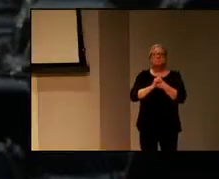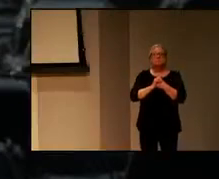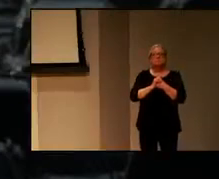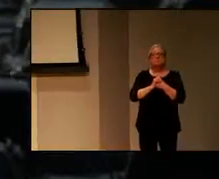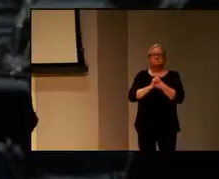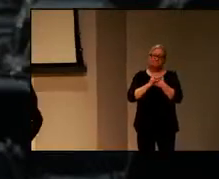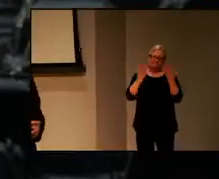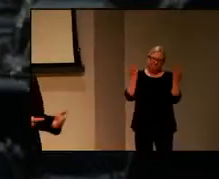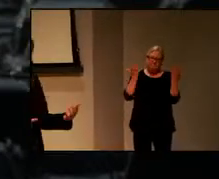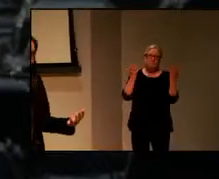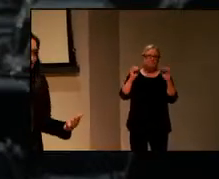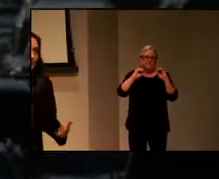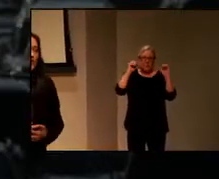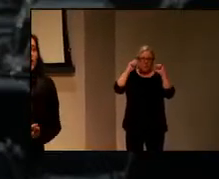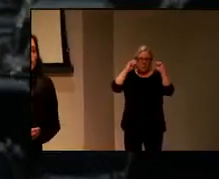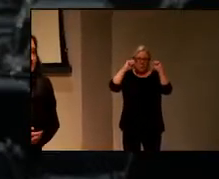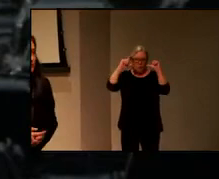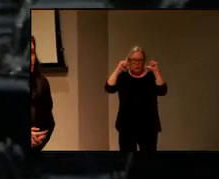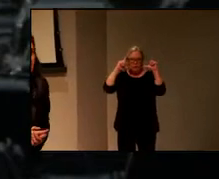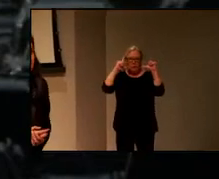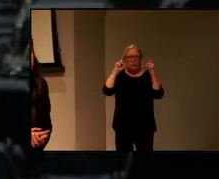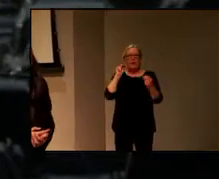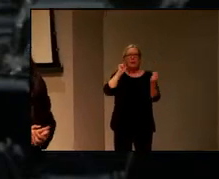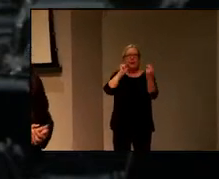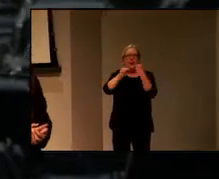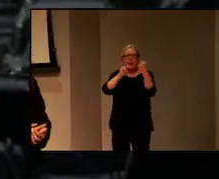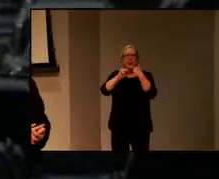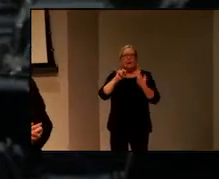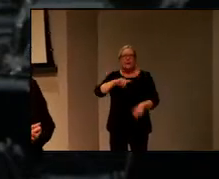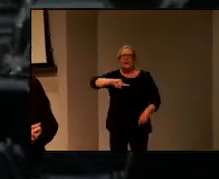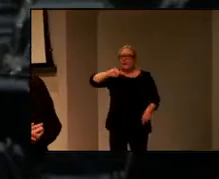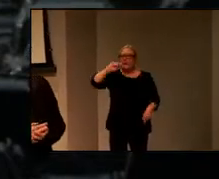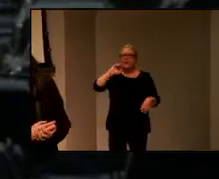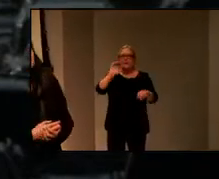No surprise, it is not an accident where highways are placed.